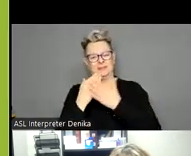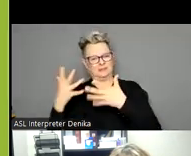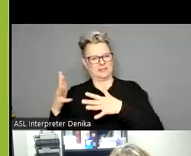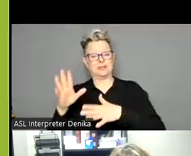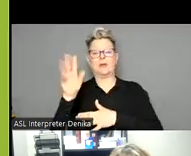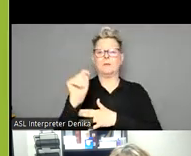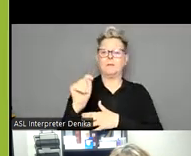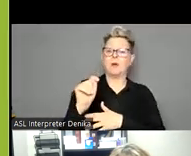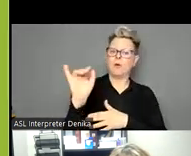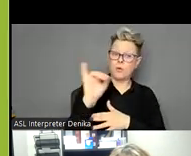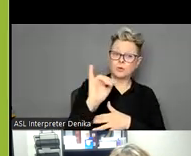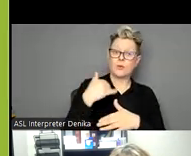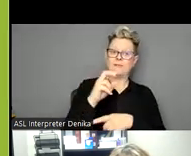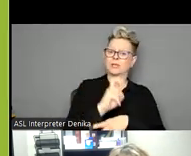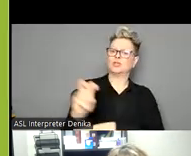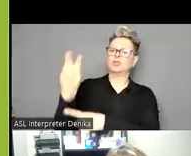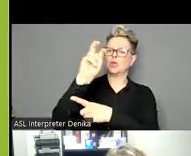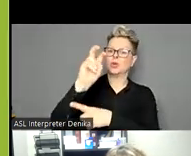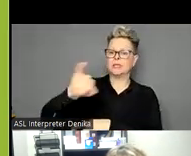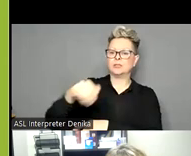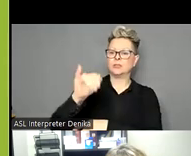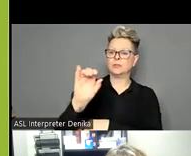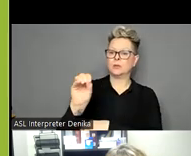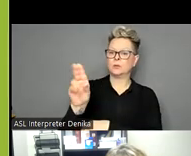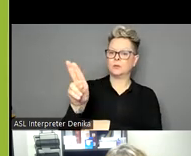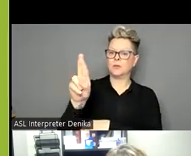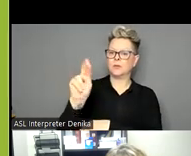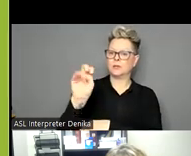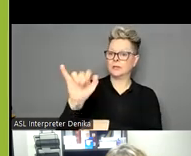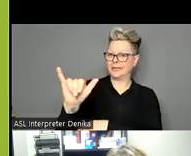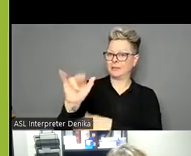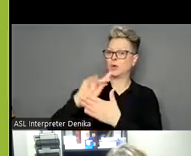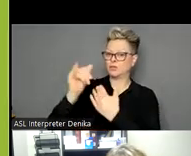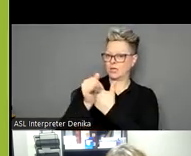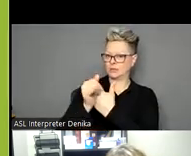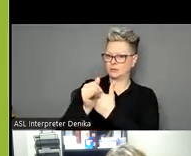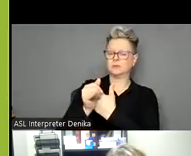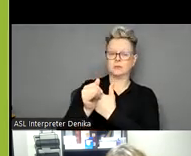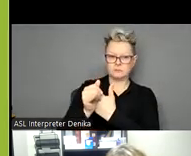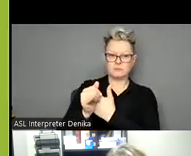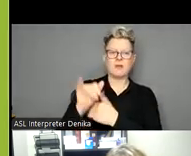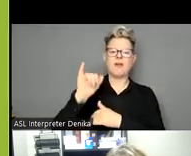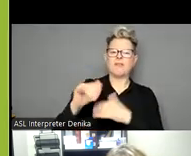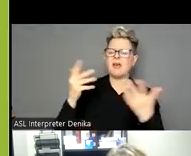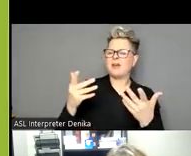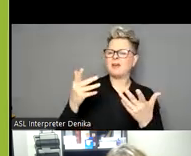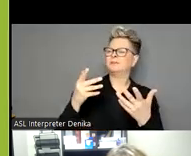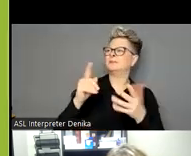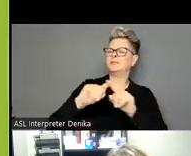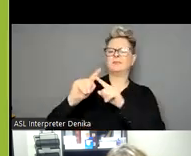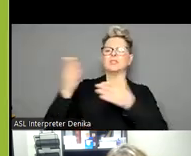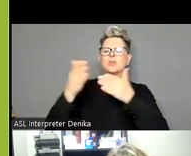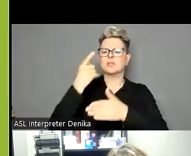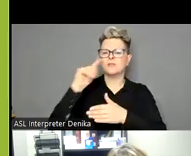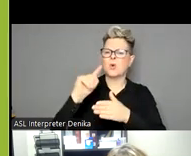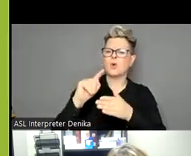colleagues who operate the Journey Project, and they provide services that are specific to survivors of